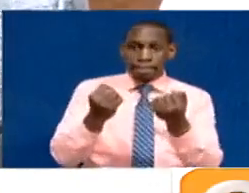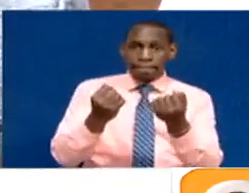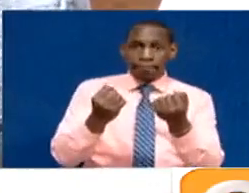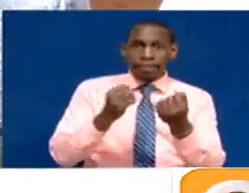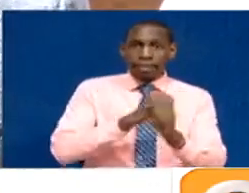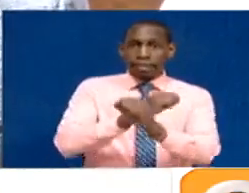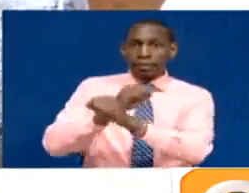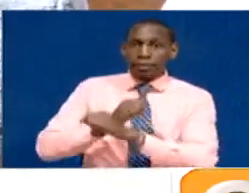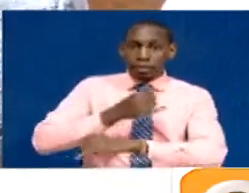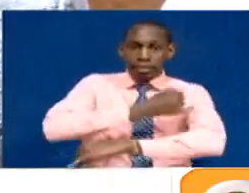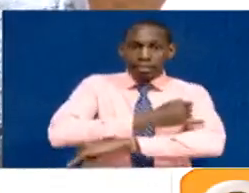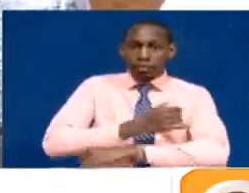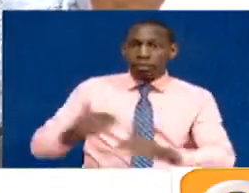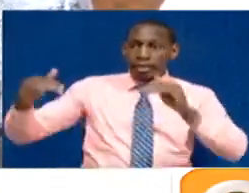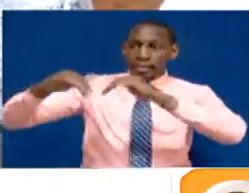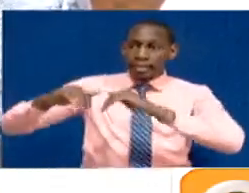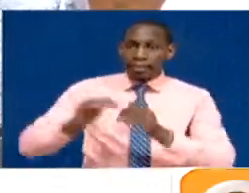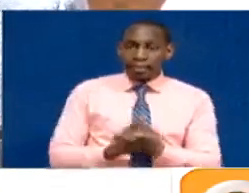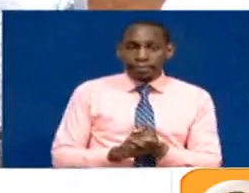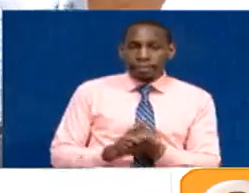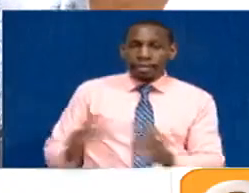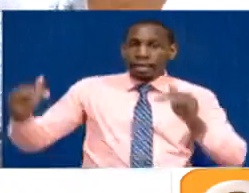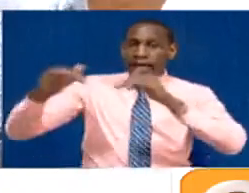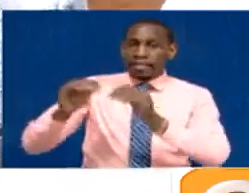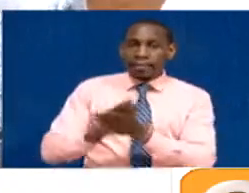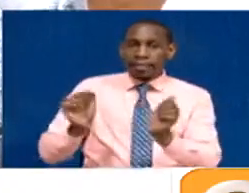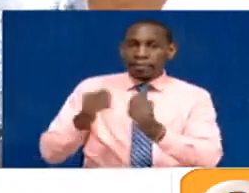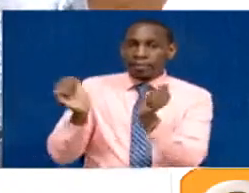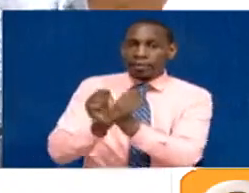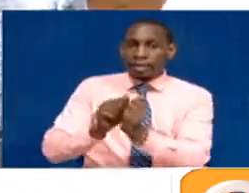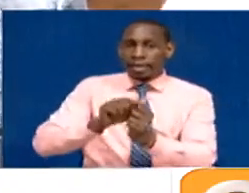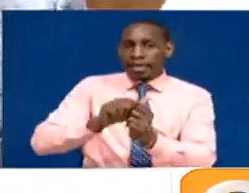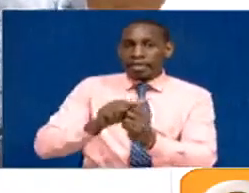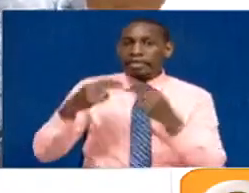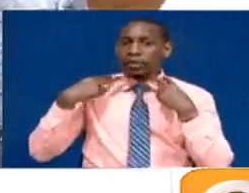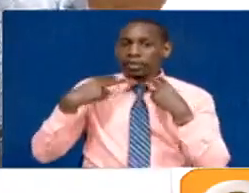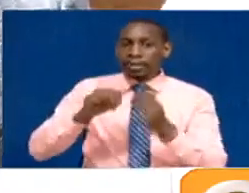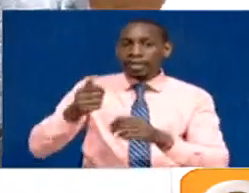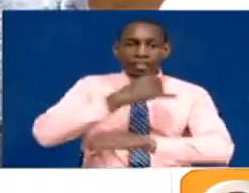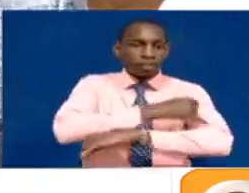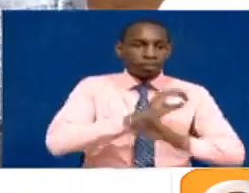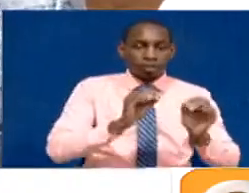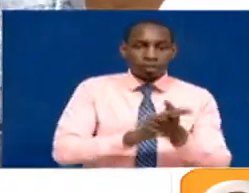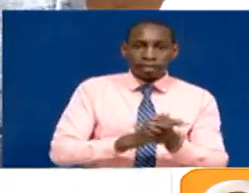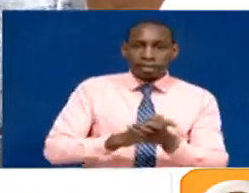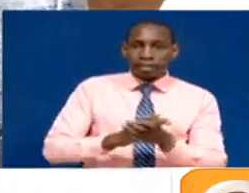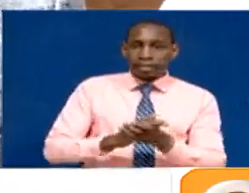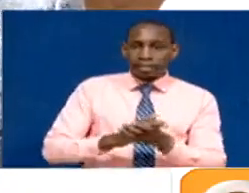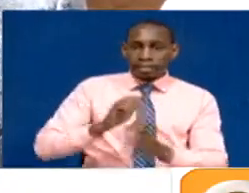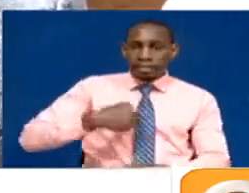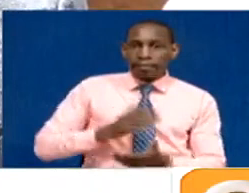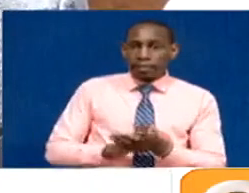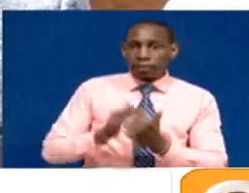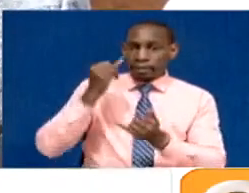to protect the institution of the assembly. Assembly will not be captured like any other institution we have seen in this institution. I'll be the last man standing